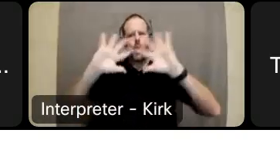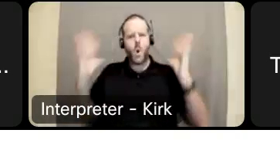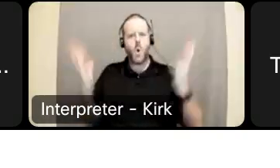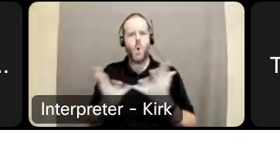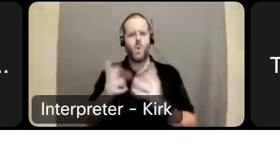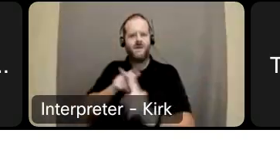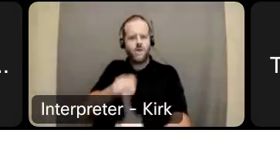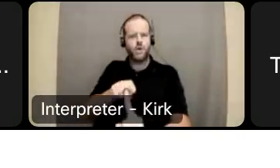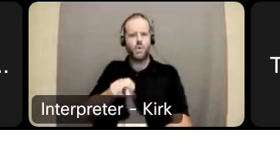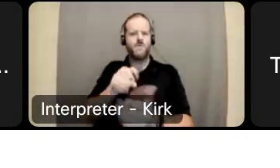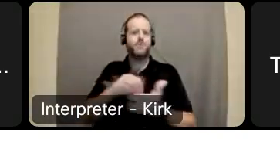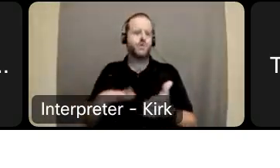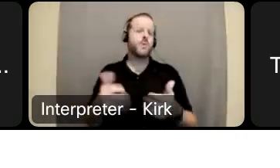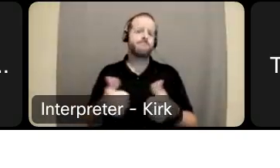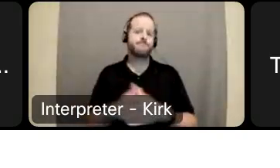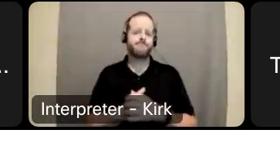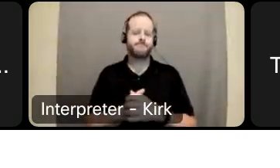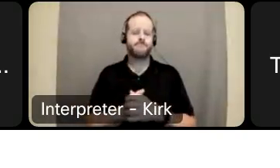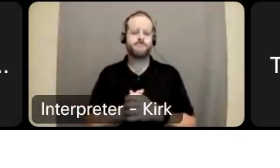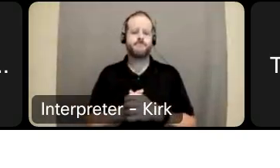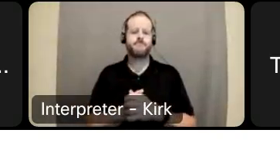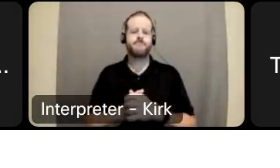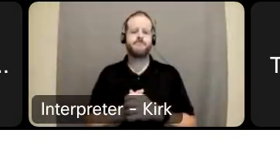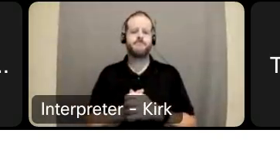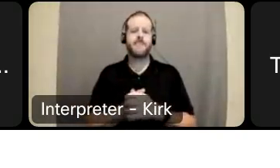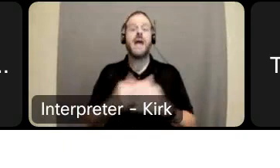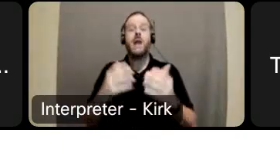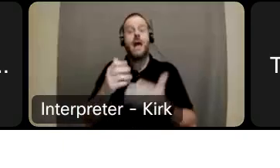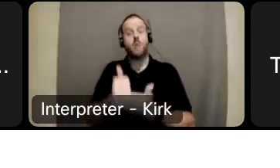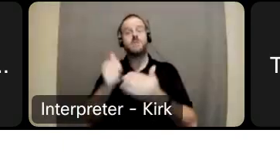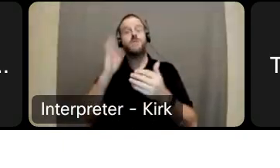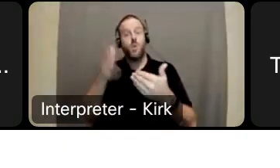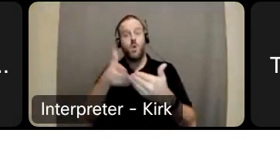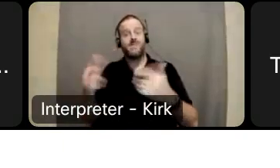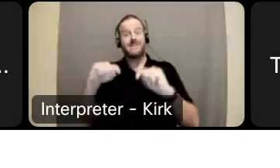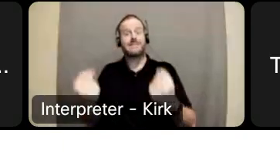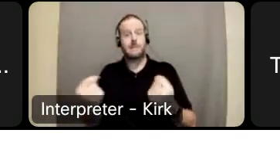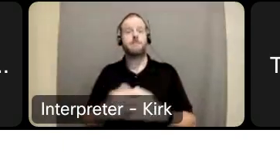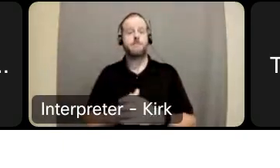you've provided to us and to your team as well.